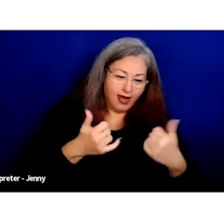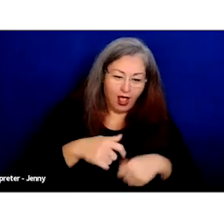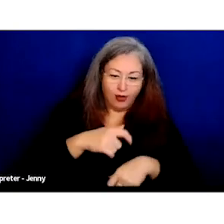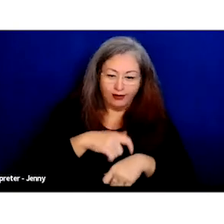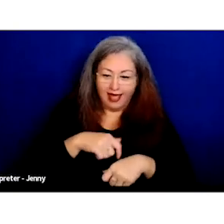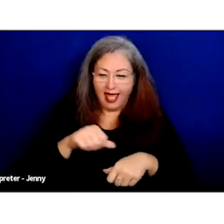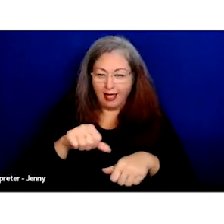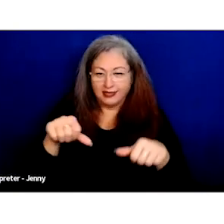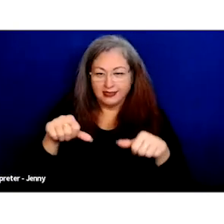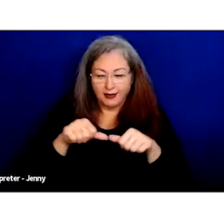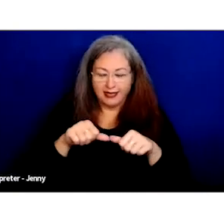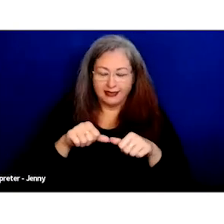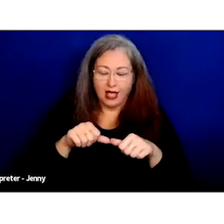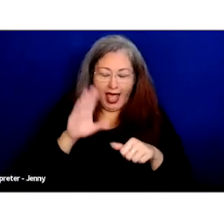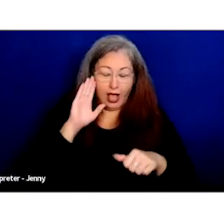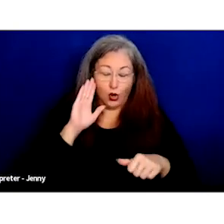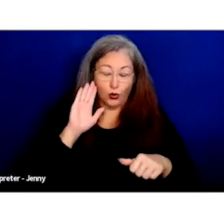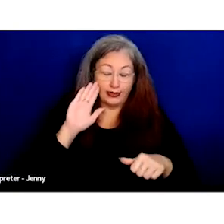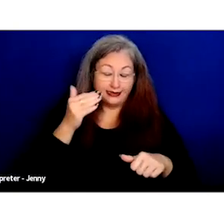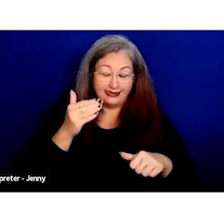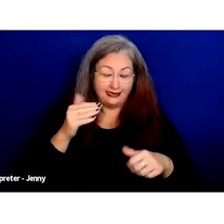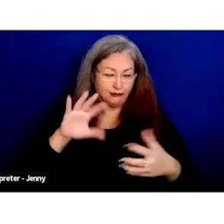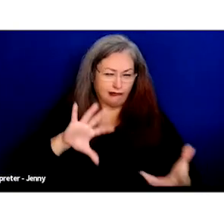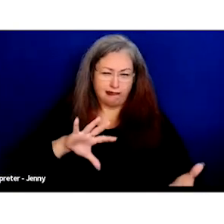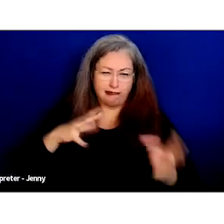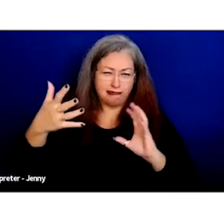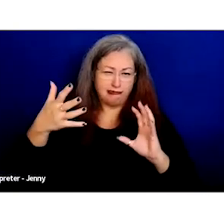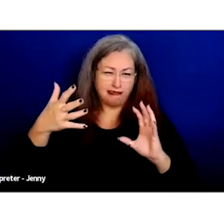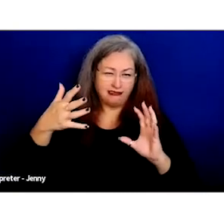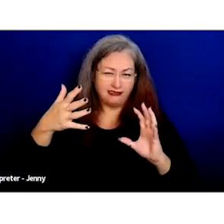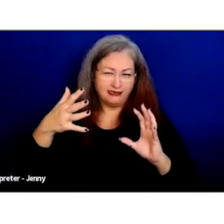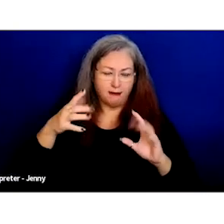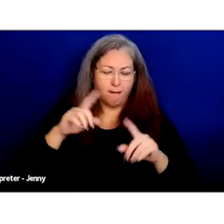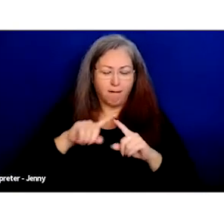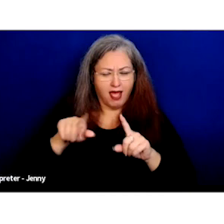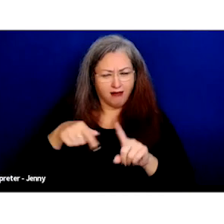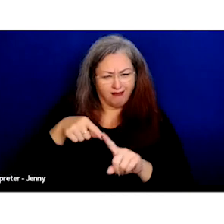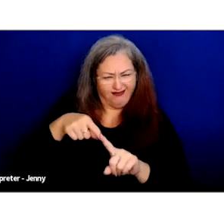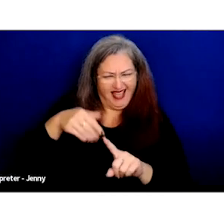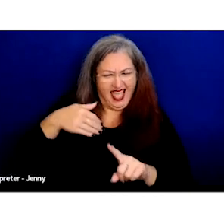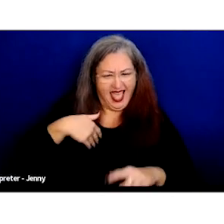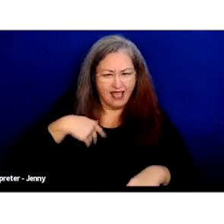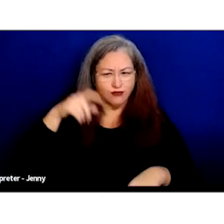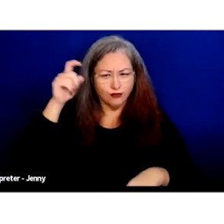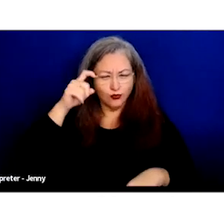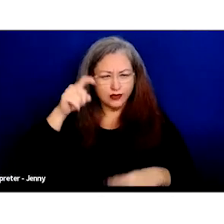seems very chaotic, if we lean into that, there's some wisdom and nuggets